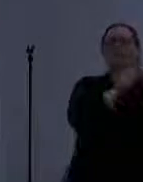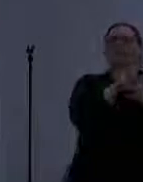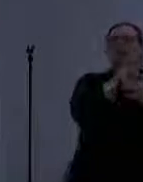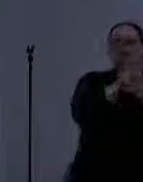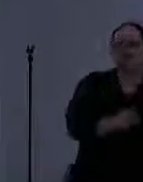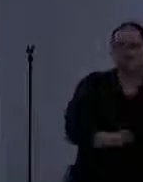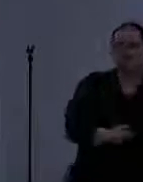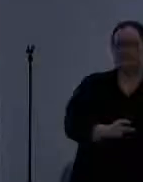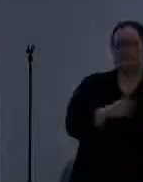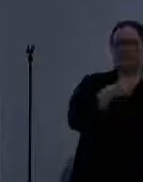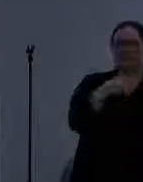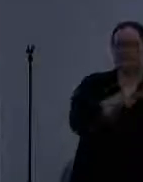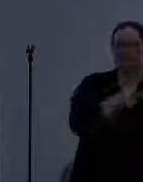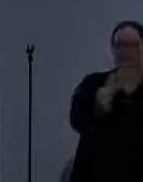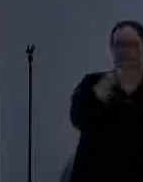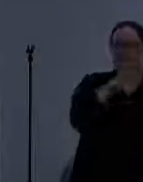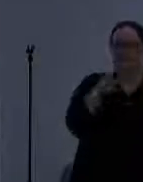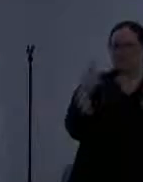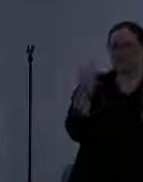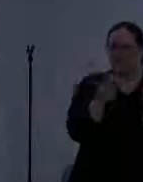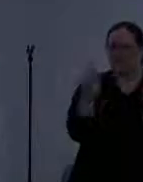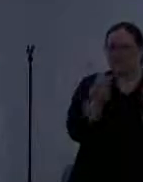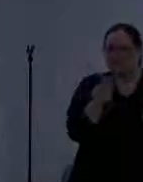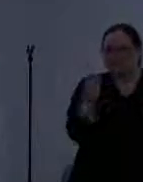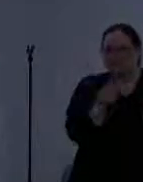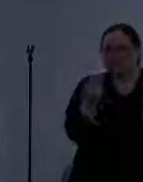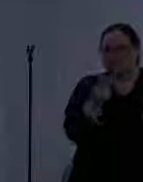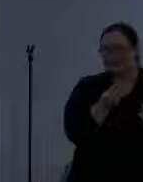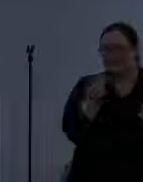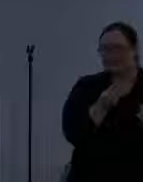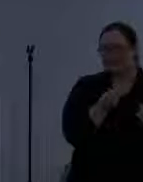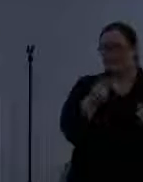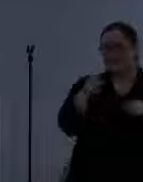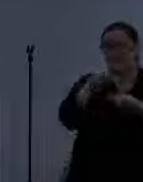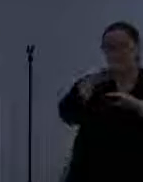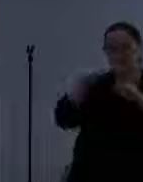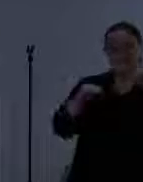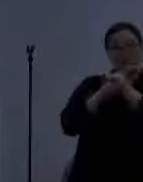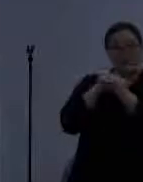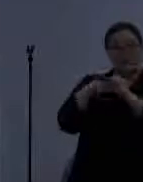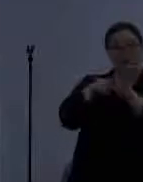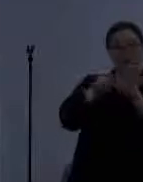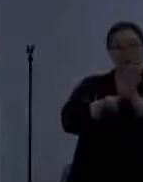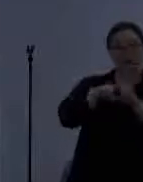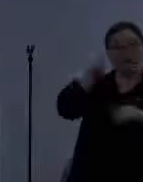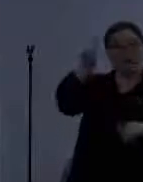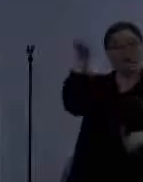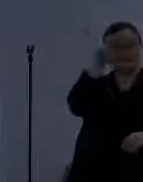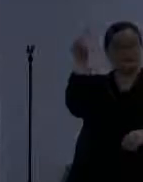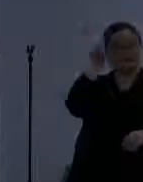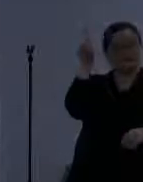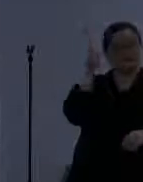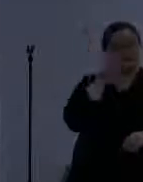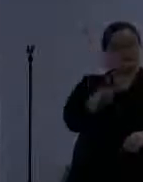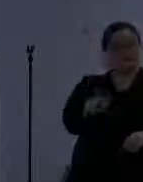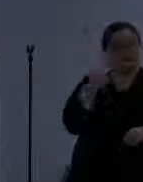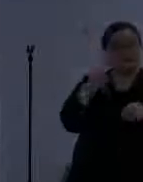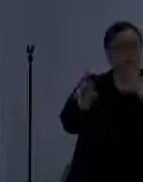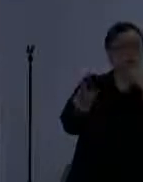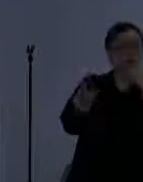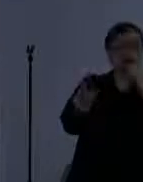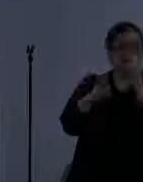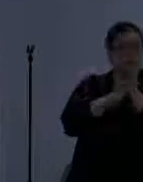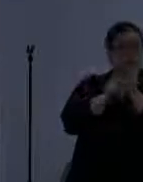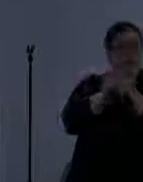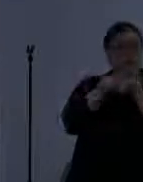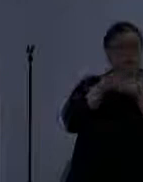Act 2013, does that get replaced by the current 2020